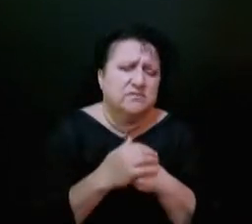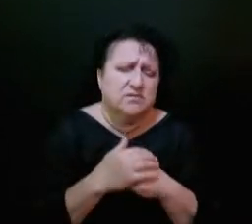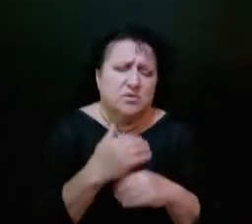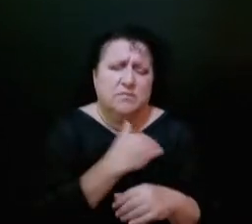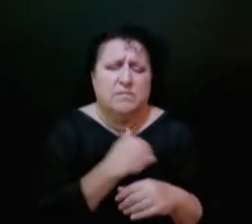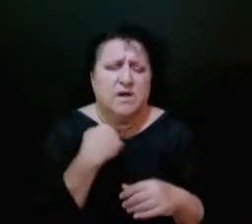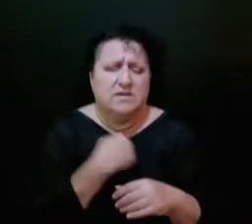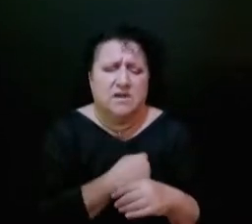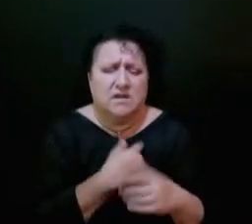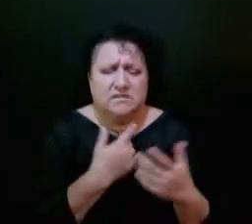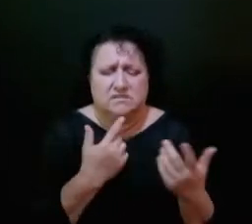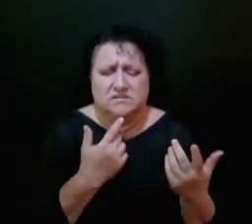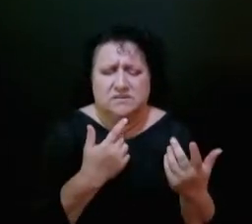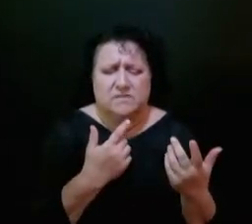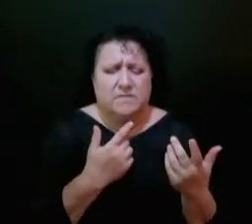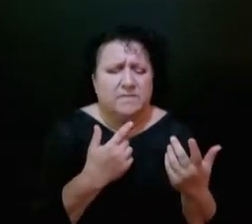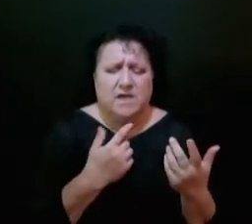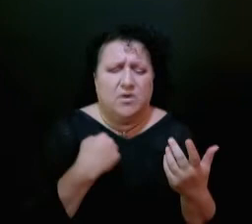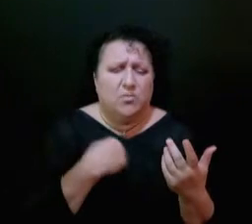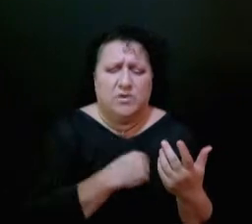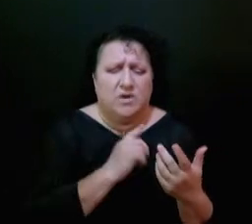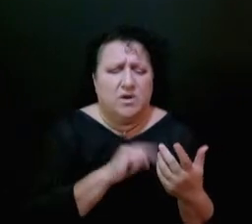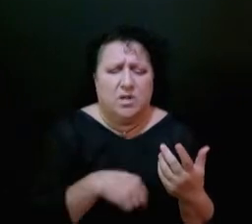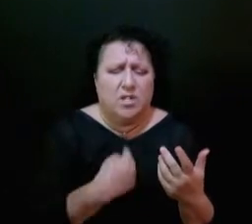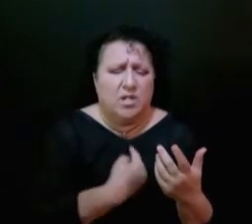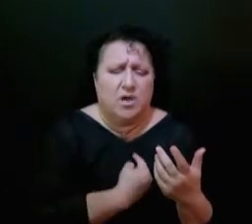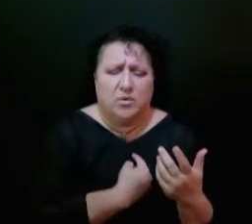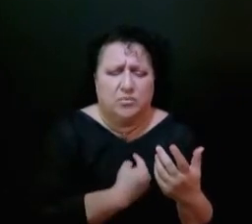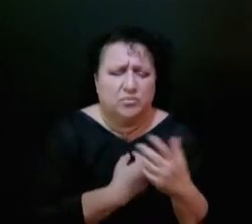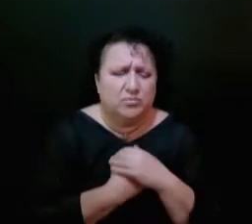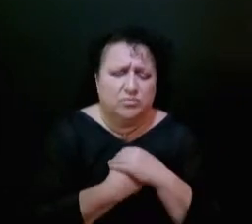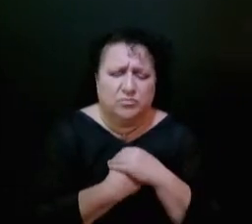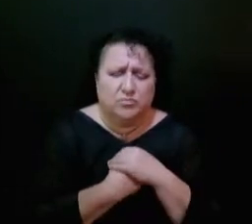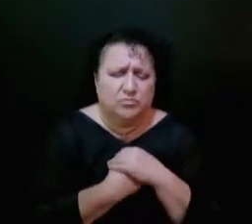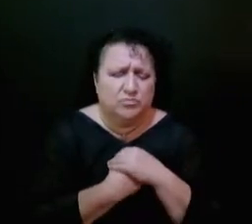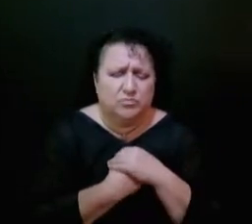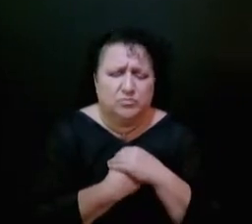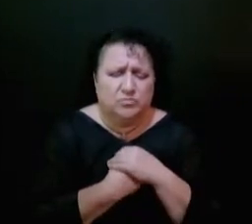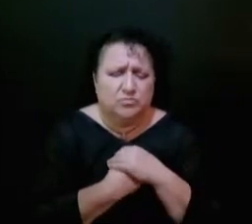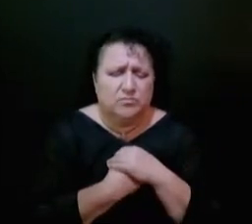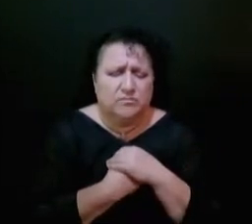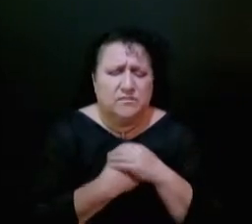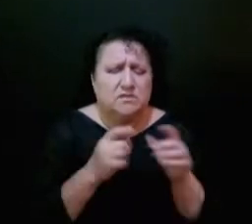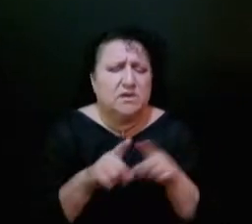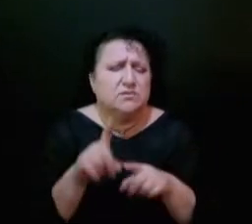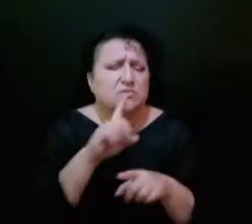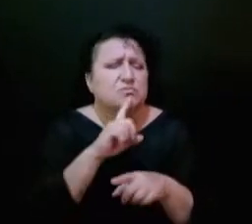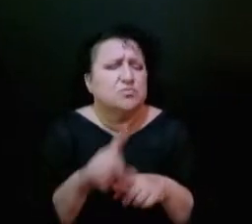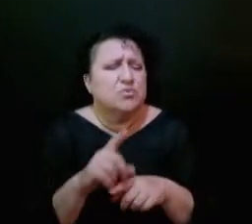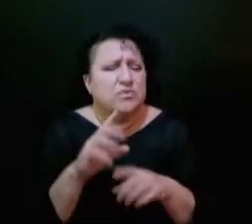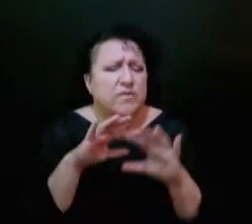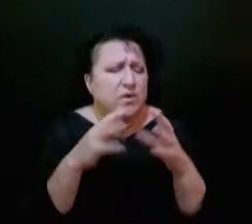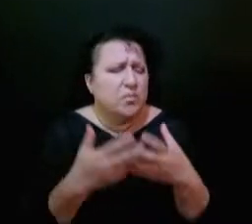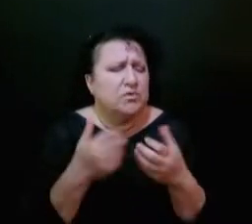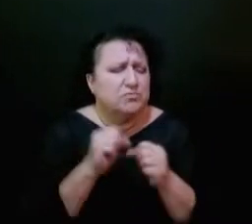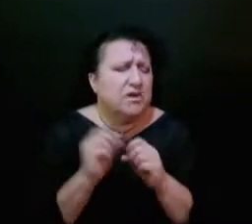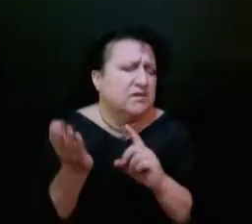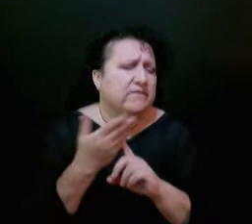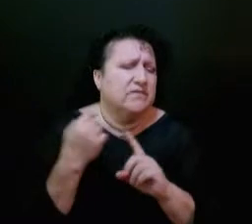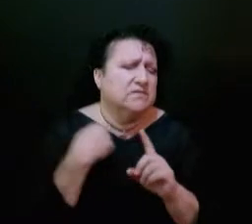we're not alone. Yet it is also true that this world tries to convince us of something very